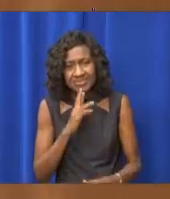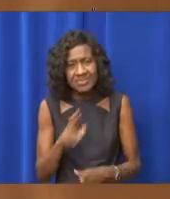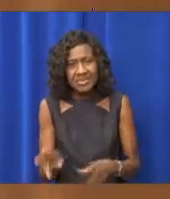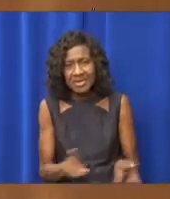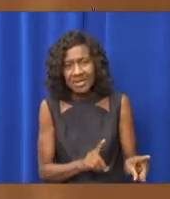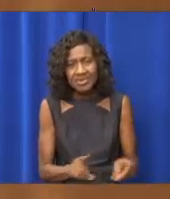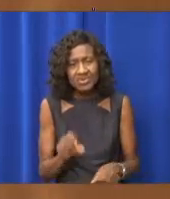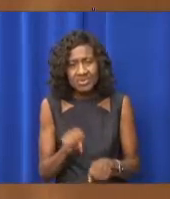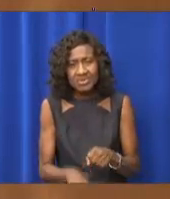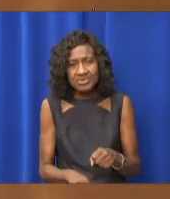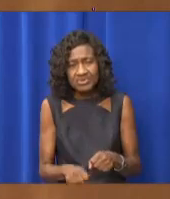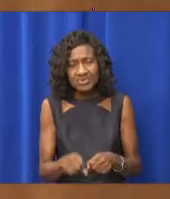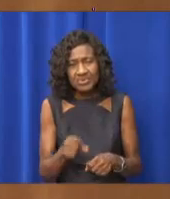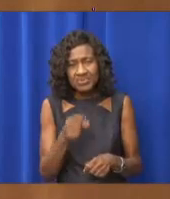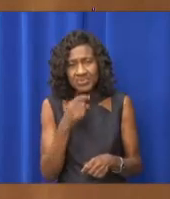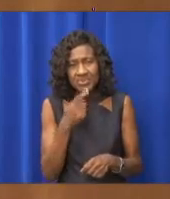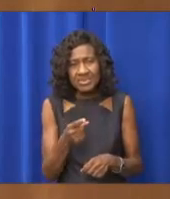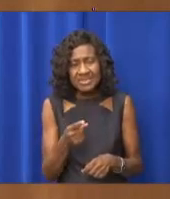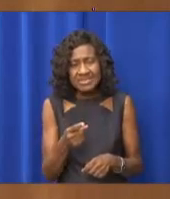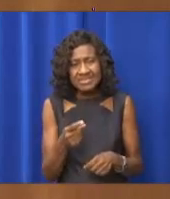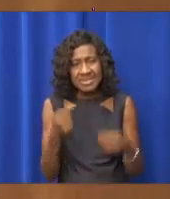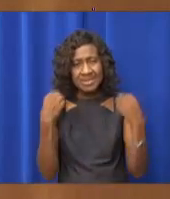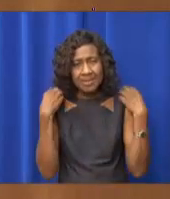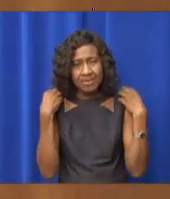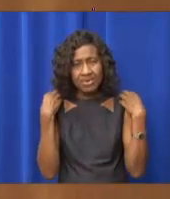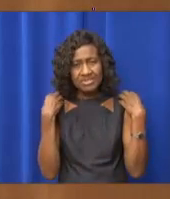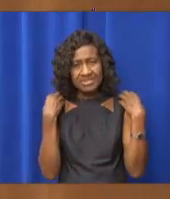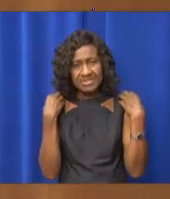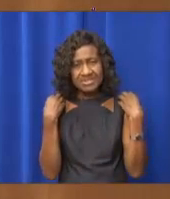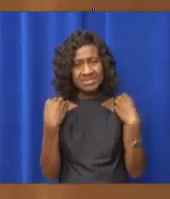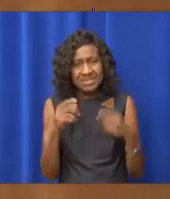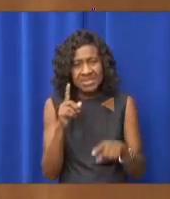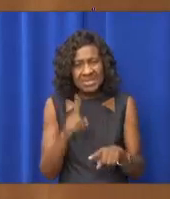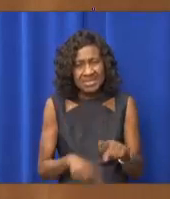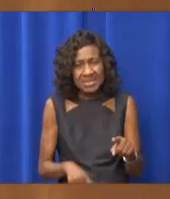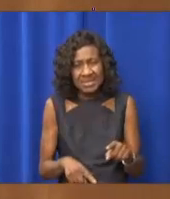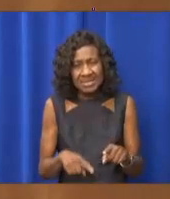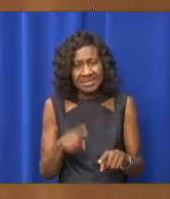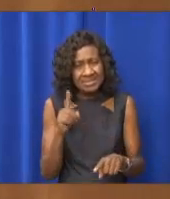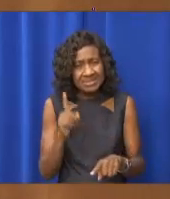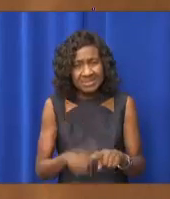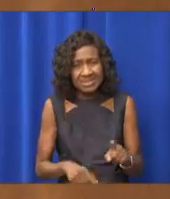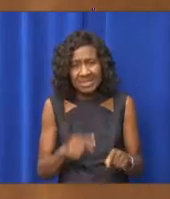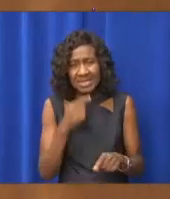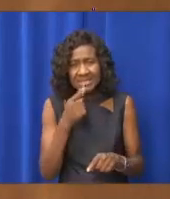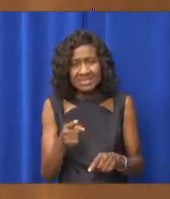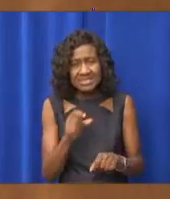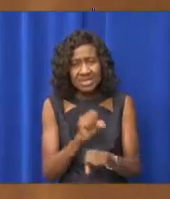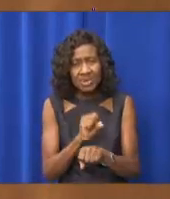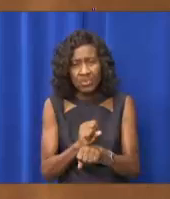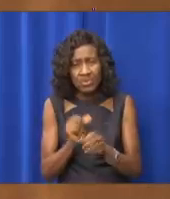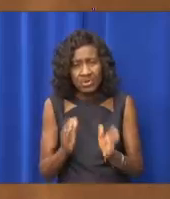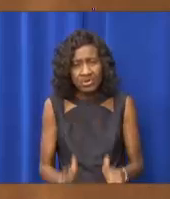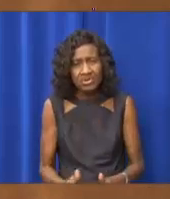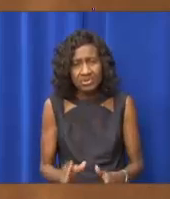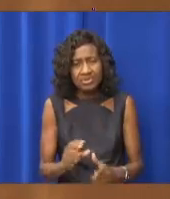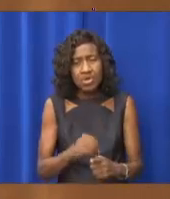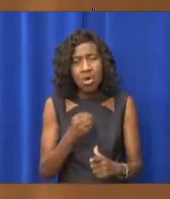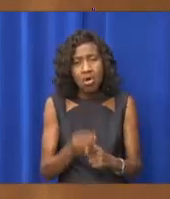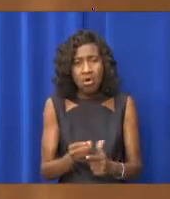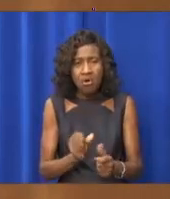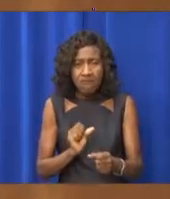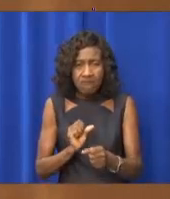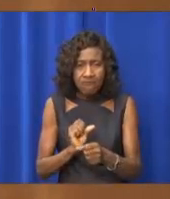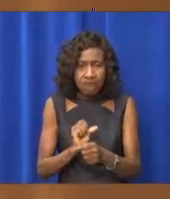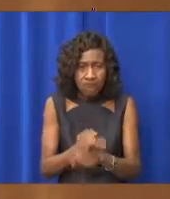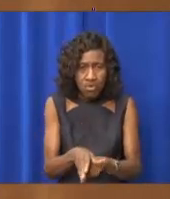was more around a general employer. Yes. I think it would be difficult to do so, because to actually force somebody to have a medical test